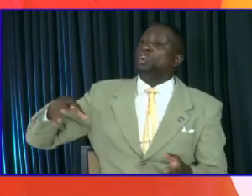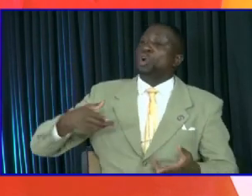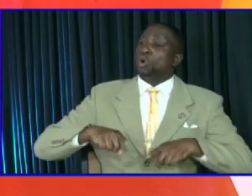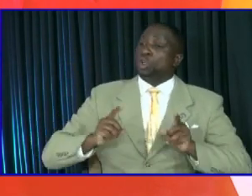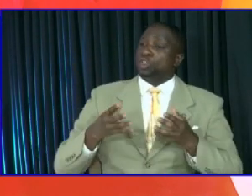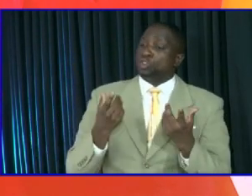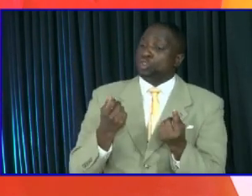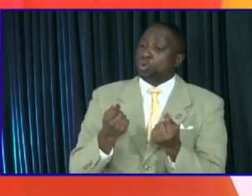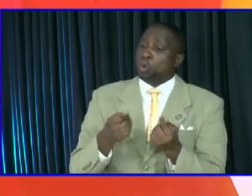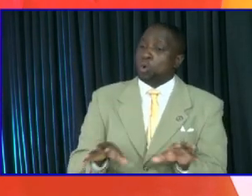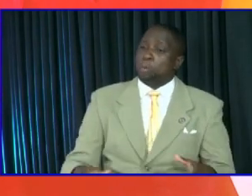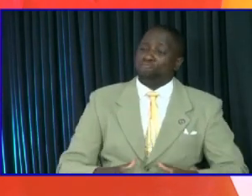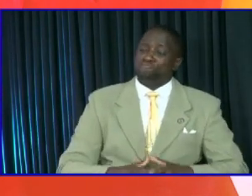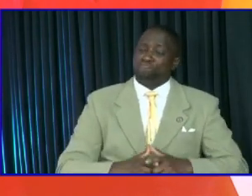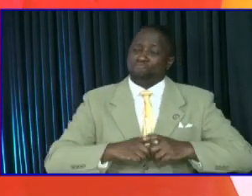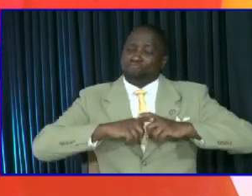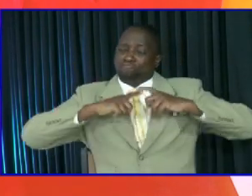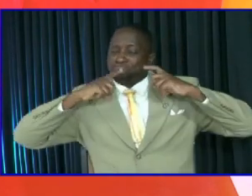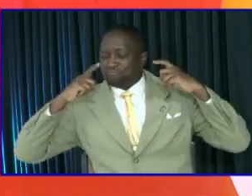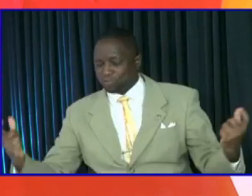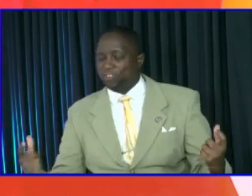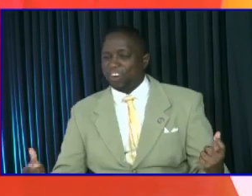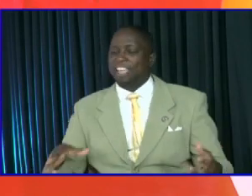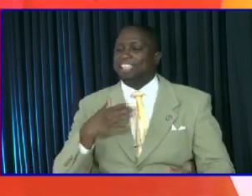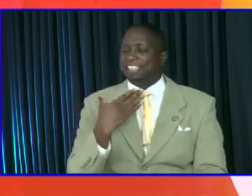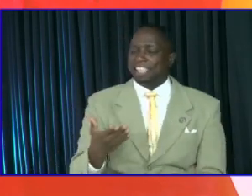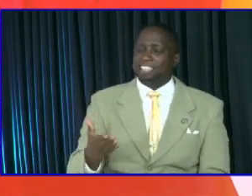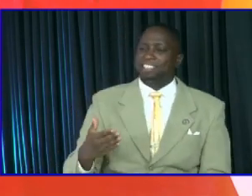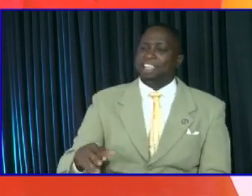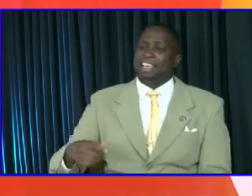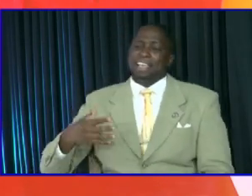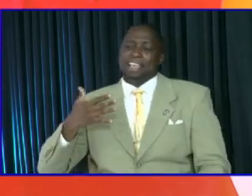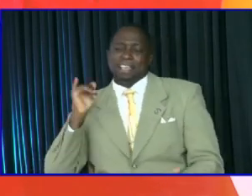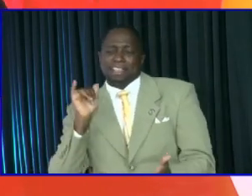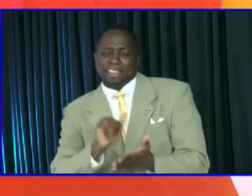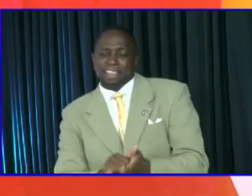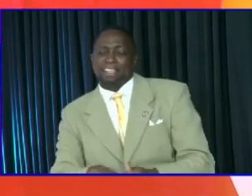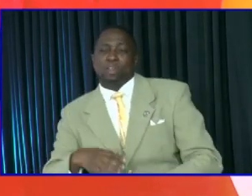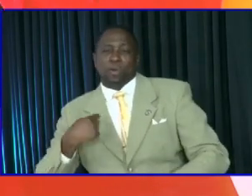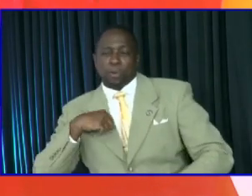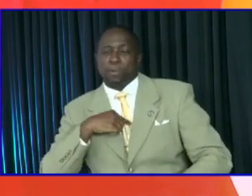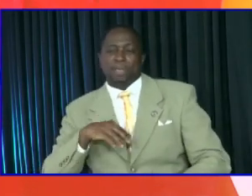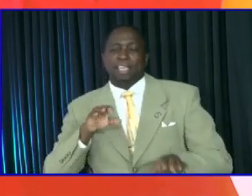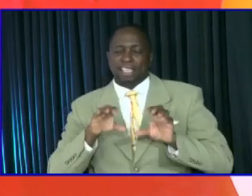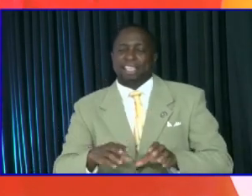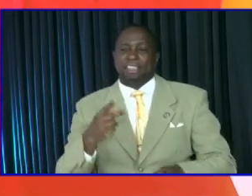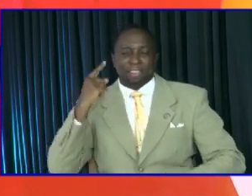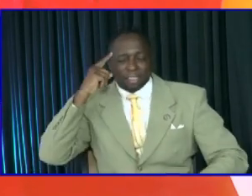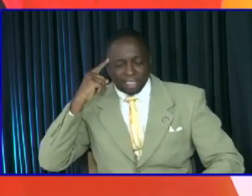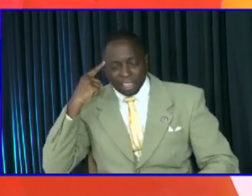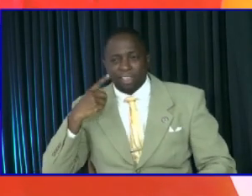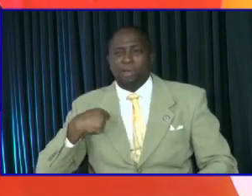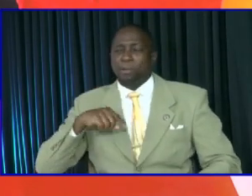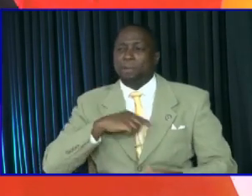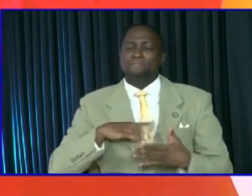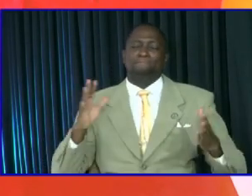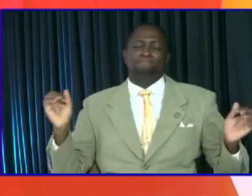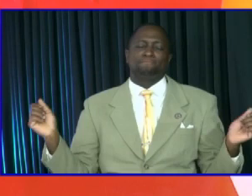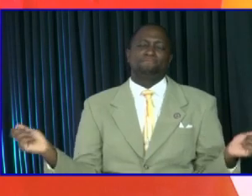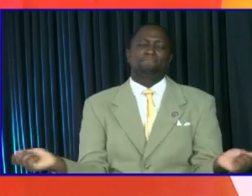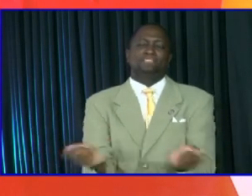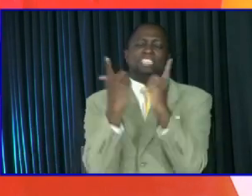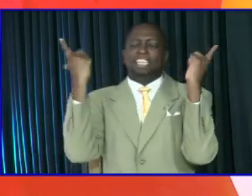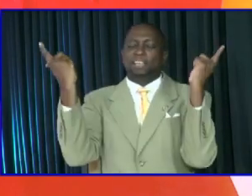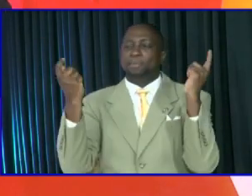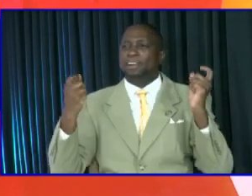exceedingly, abundantly above all that which we may ask. We just celebrate victory. We celebrate